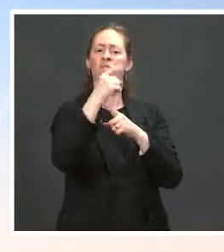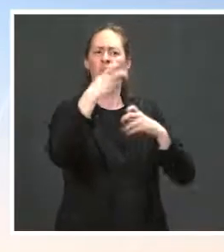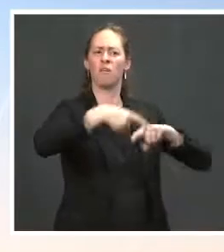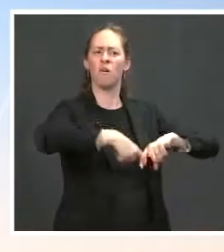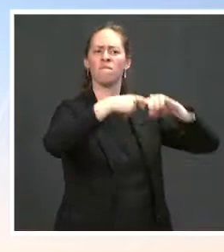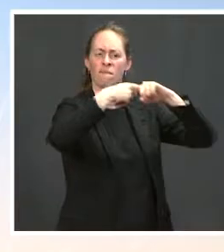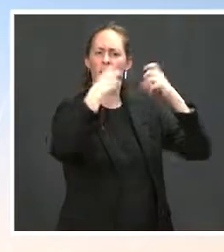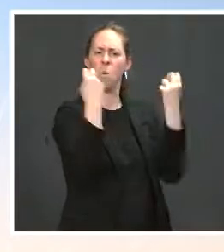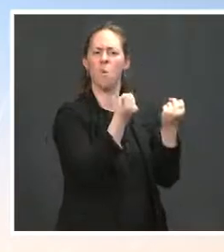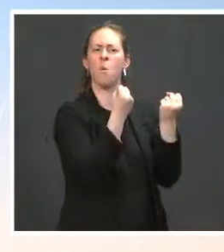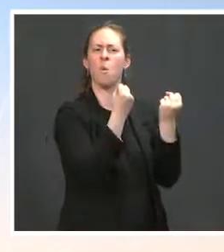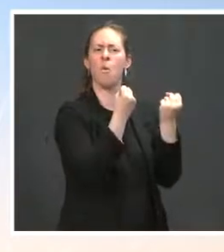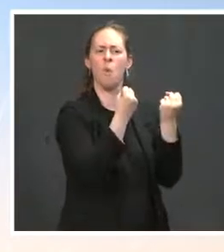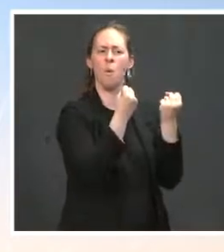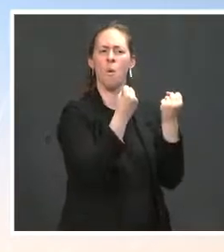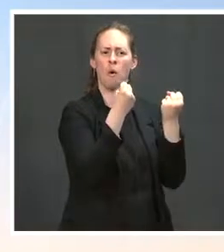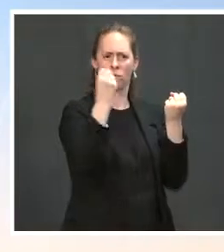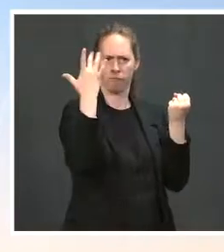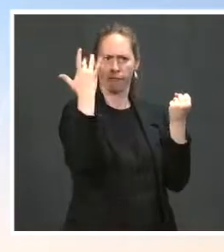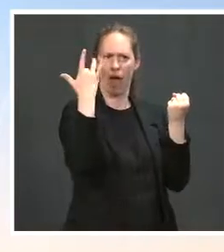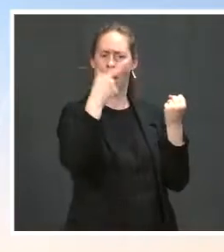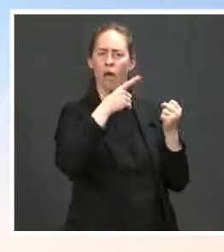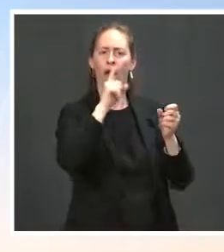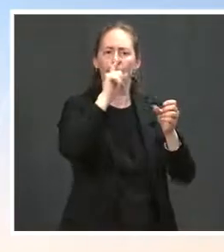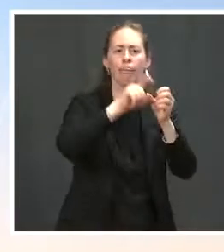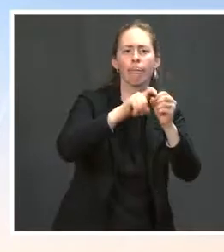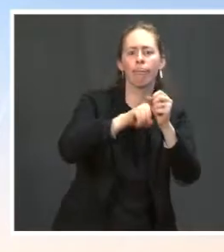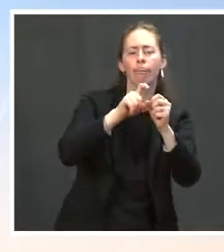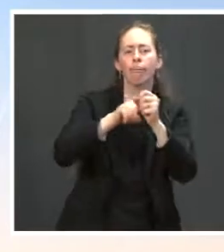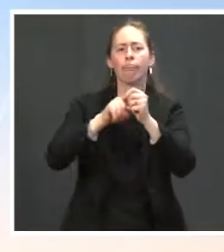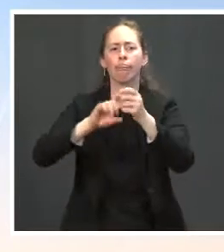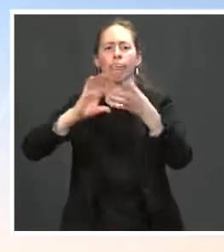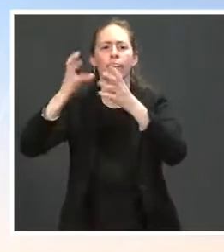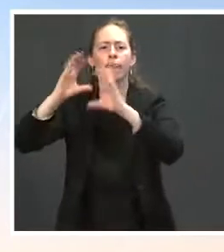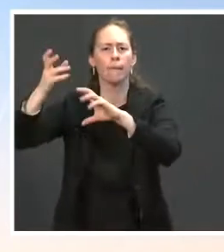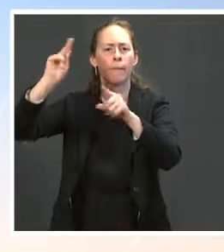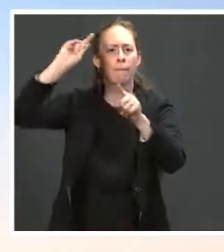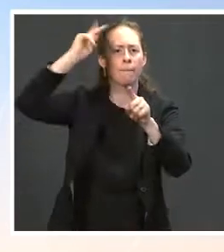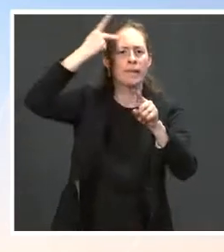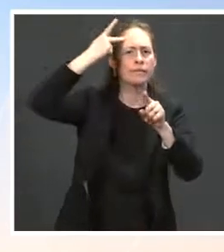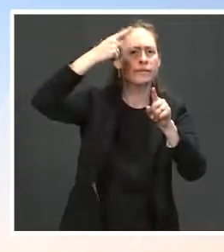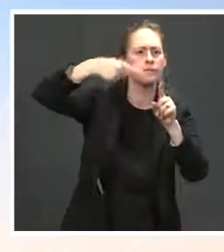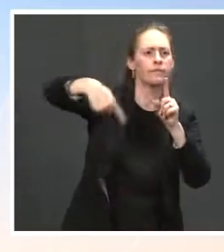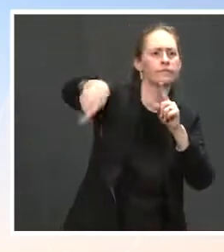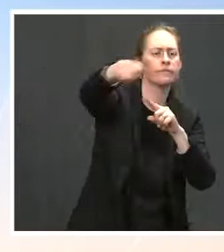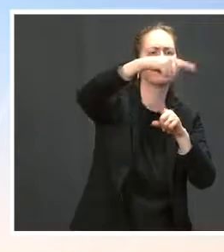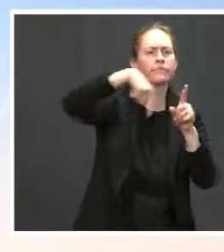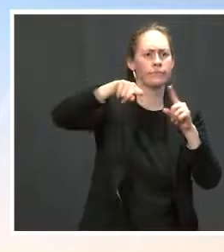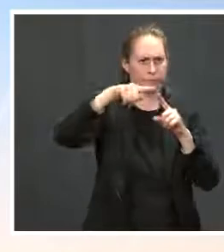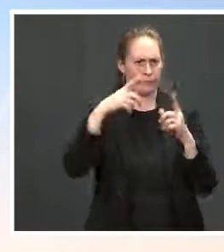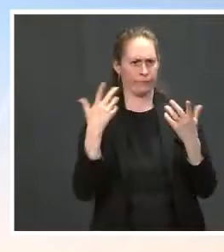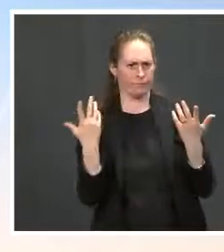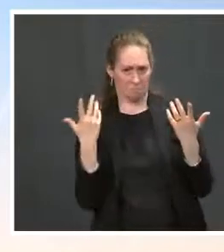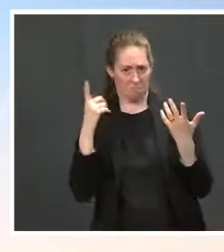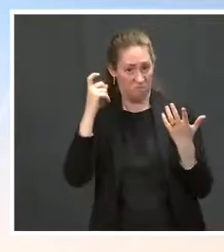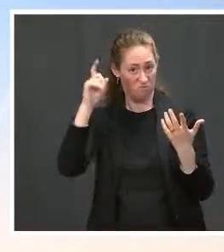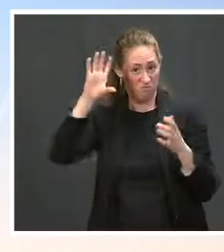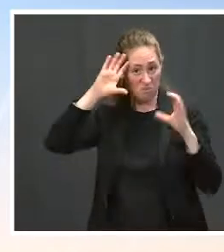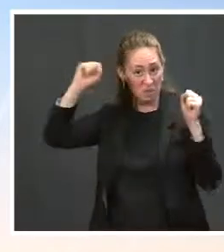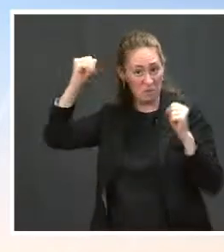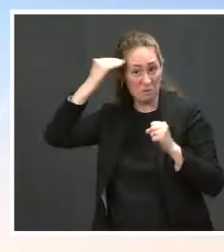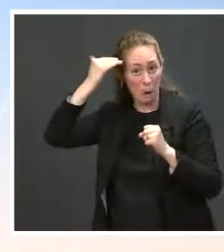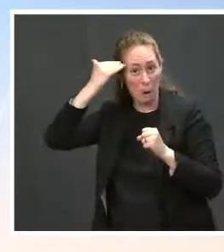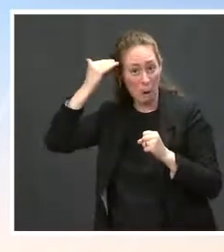maybe inappropriate political dealing with it, but also that it may not meet up to the president's executive order on electrifying the